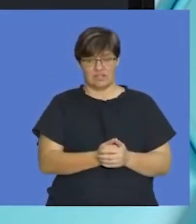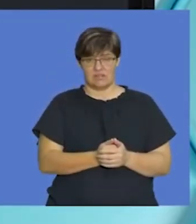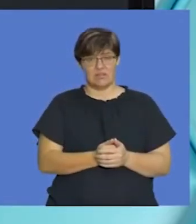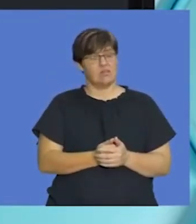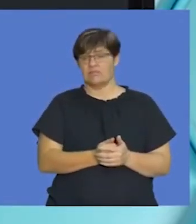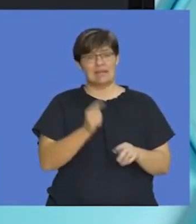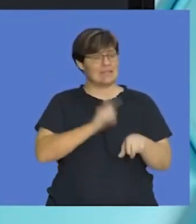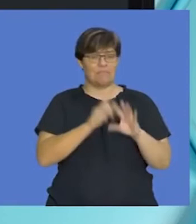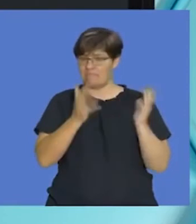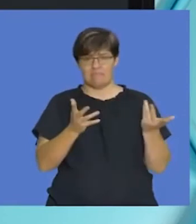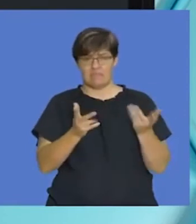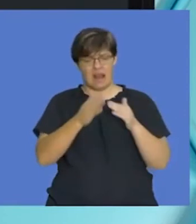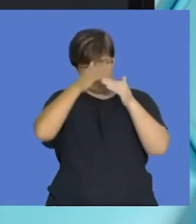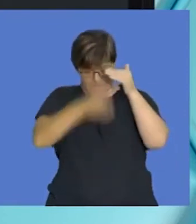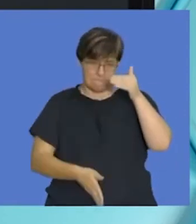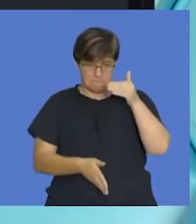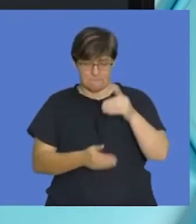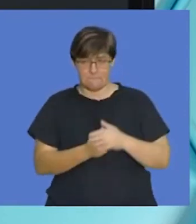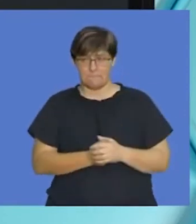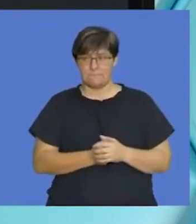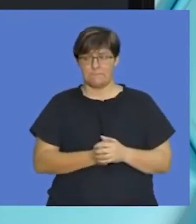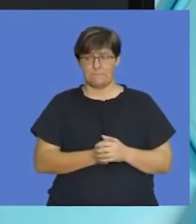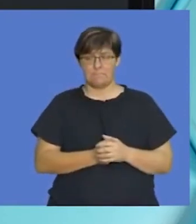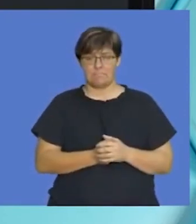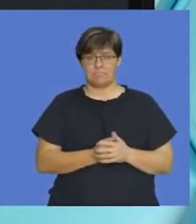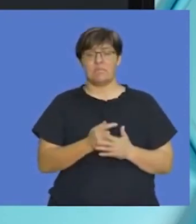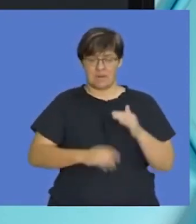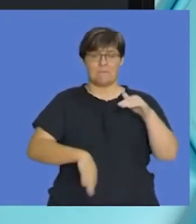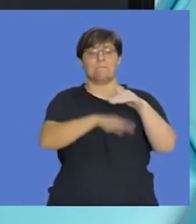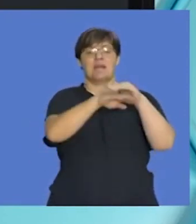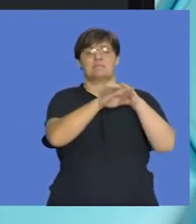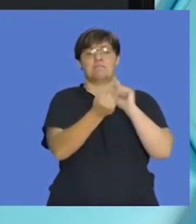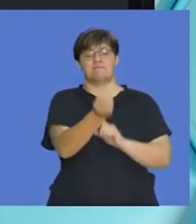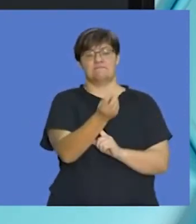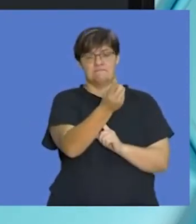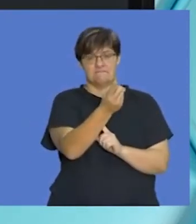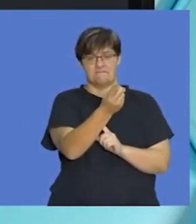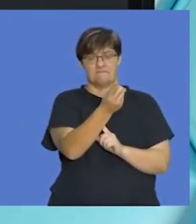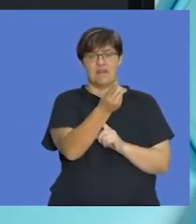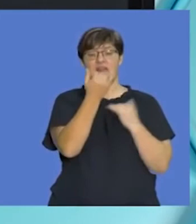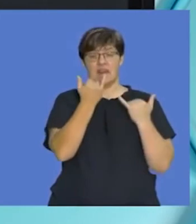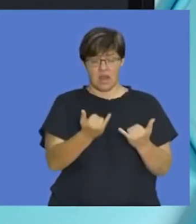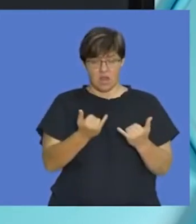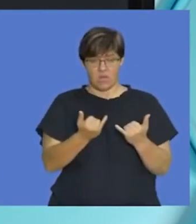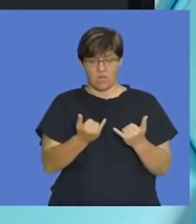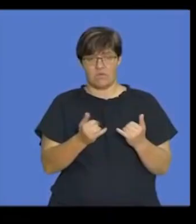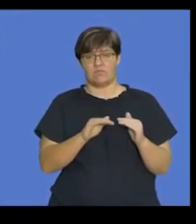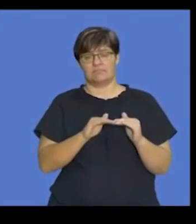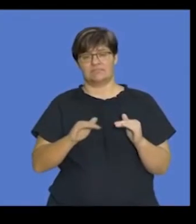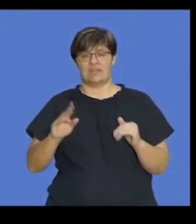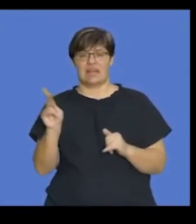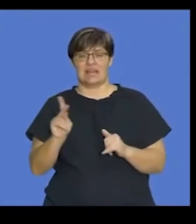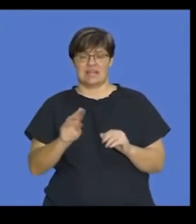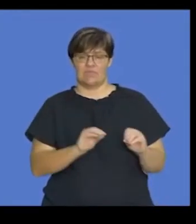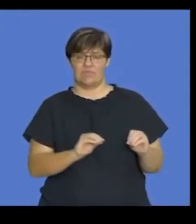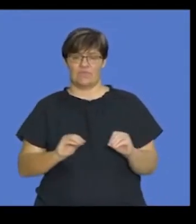drops. That's maximum. Now we get kinetic friction, which is a